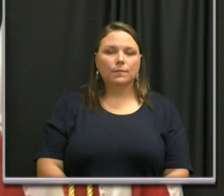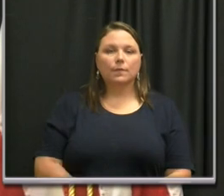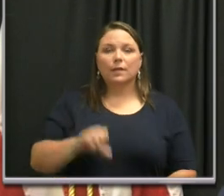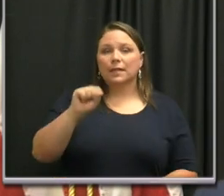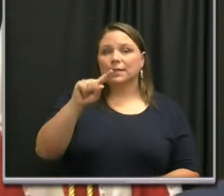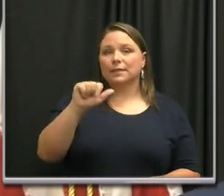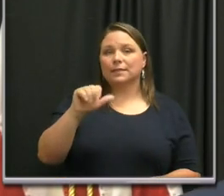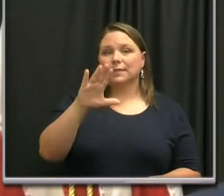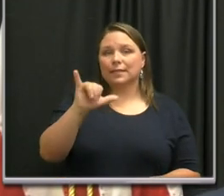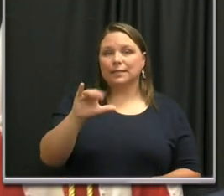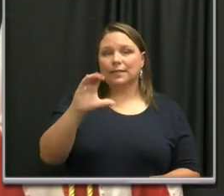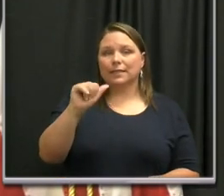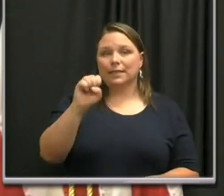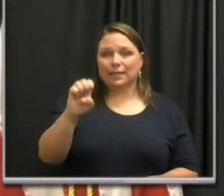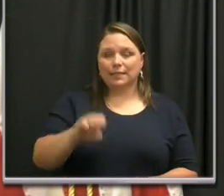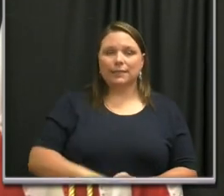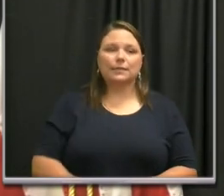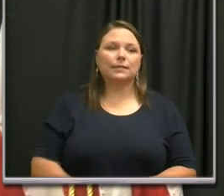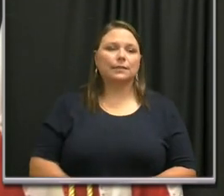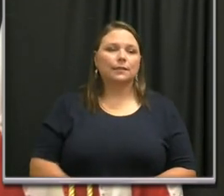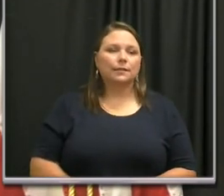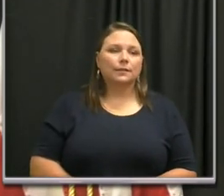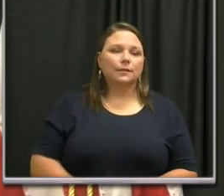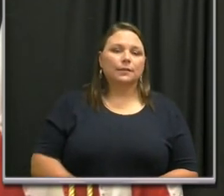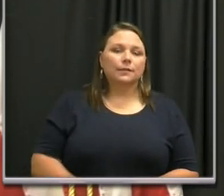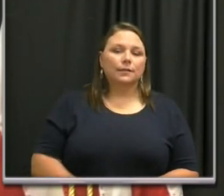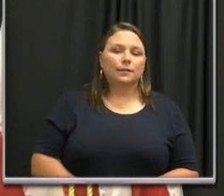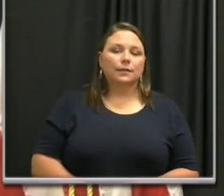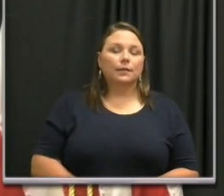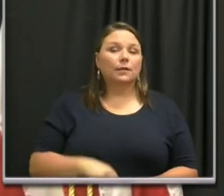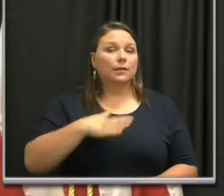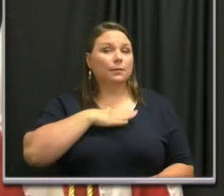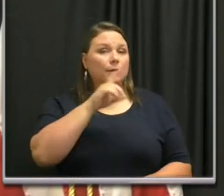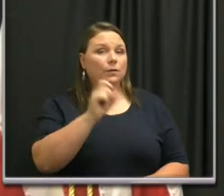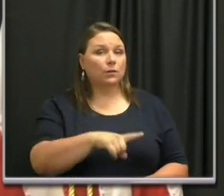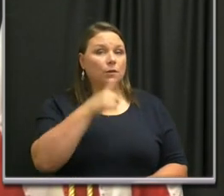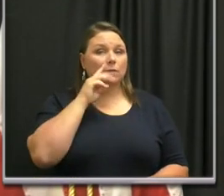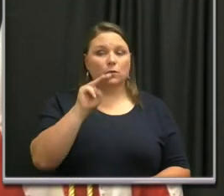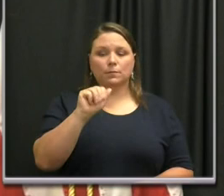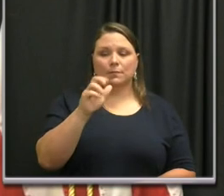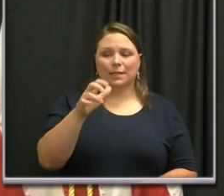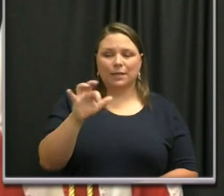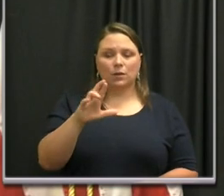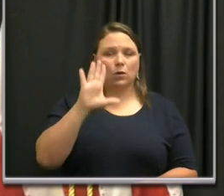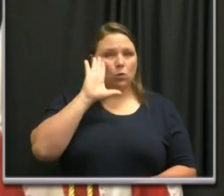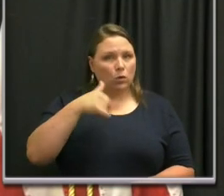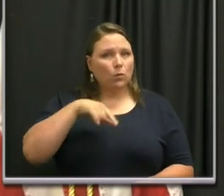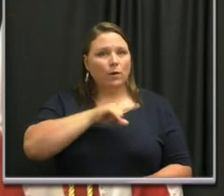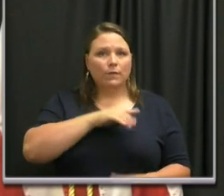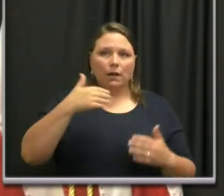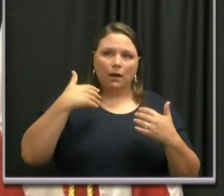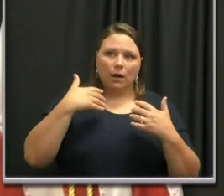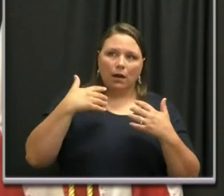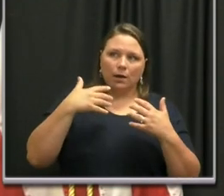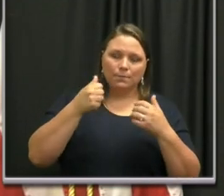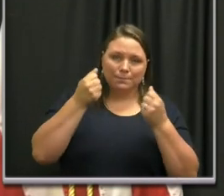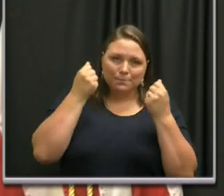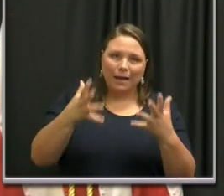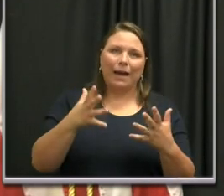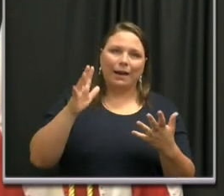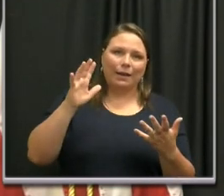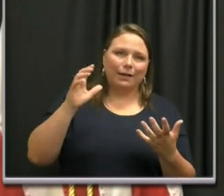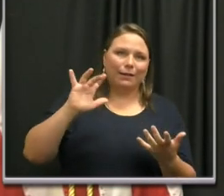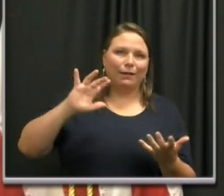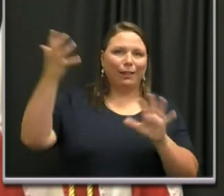Stacy Case at Fox 17. Stacy. Yes, my question is for the mayor. Mayor, I know we've had a lot of crises back-to-back, the tornado,